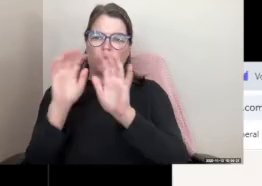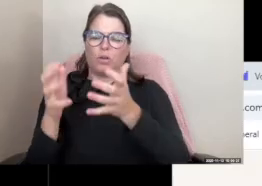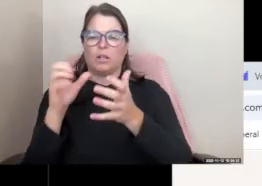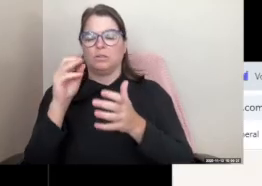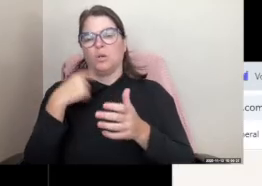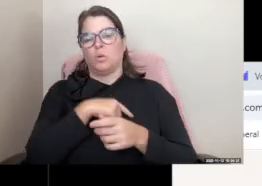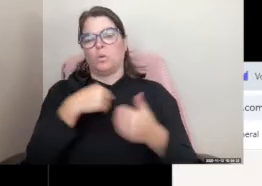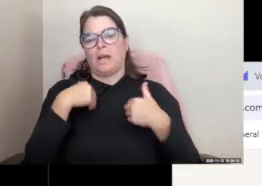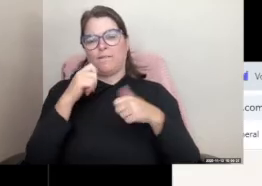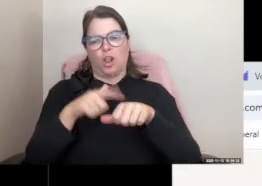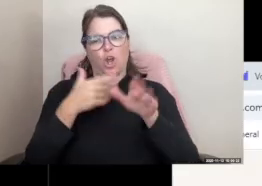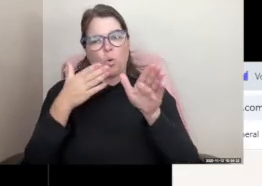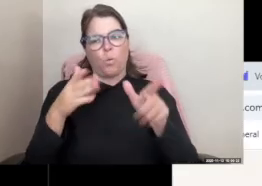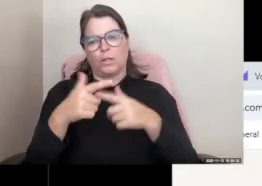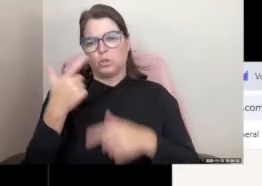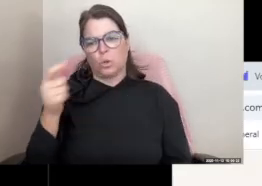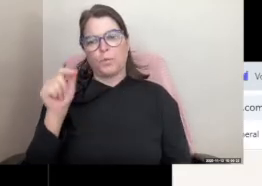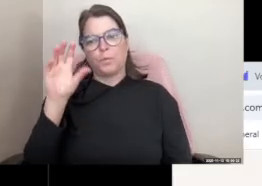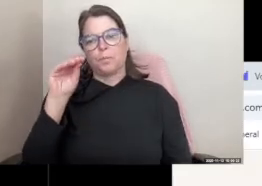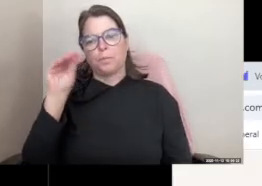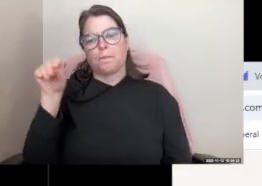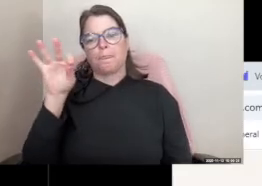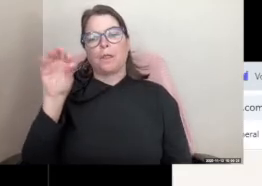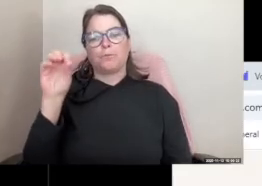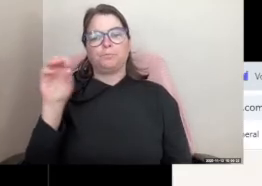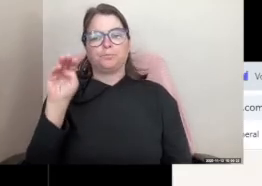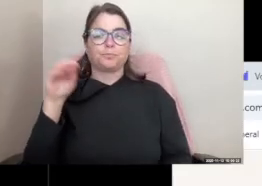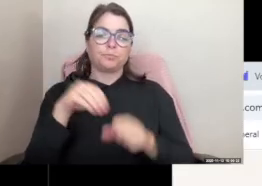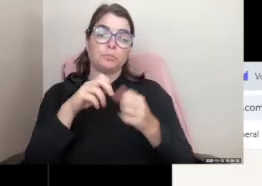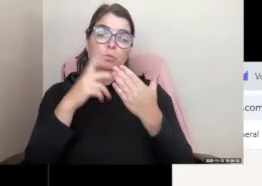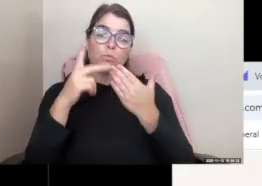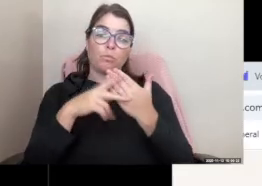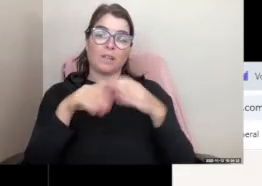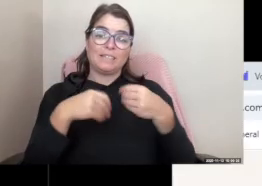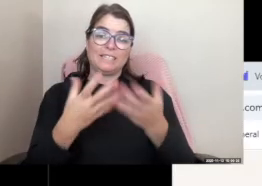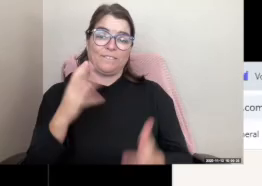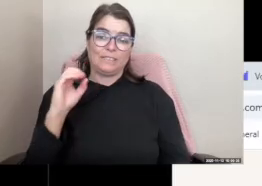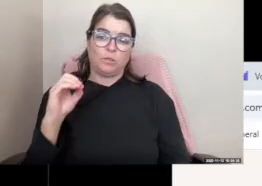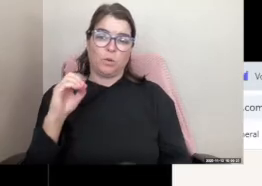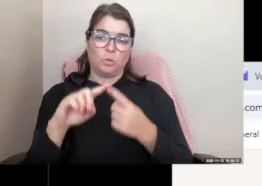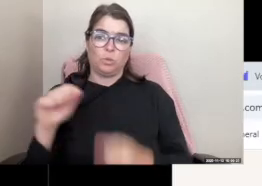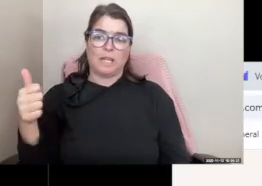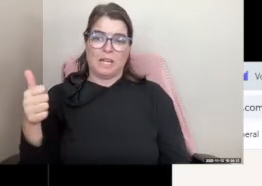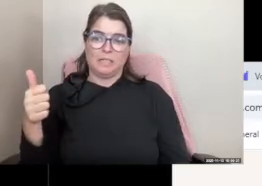today for one bus model type or one truck type is 300 and something. And that's 9 different